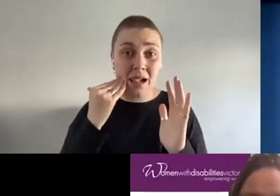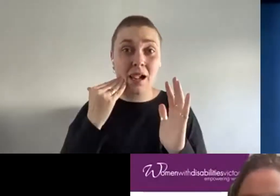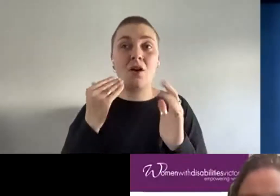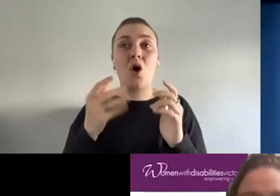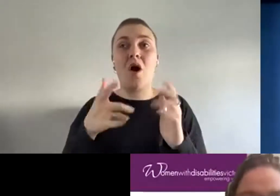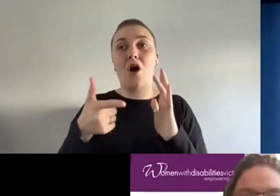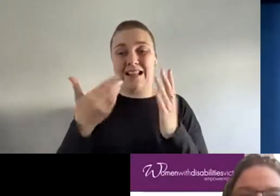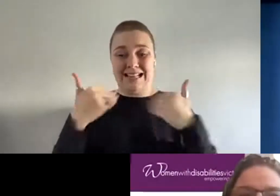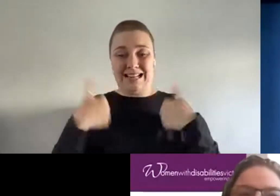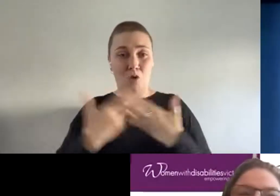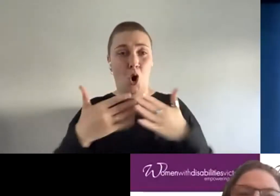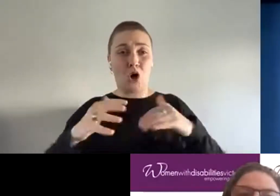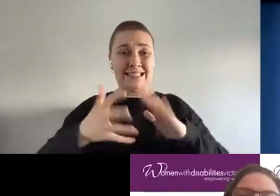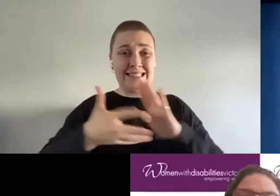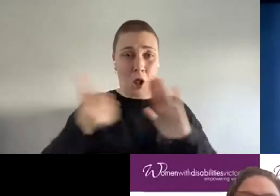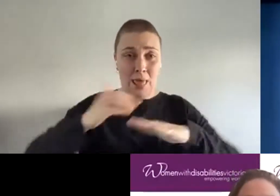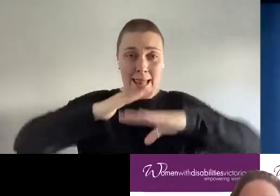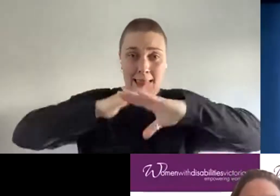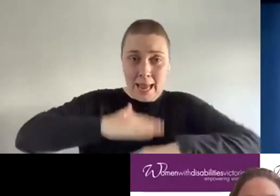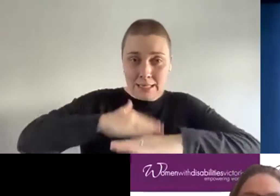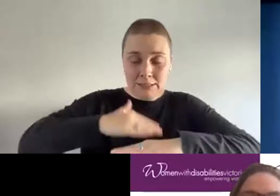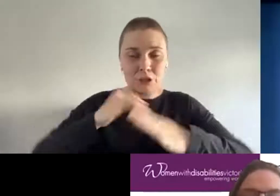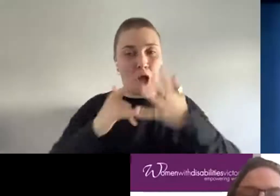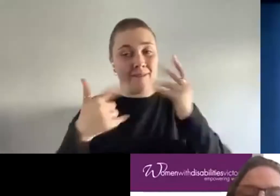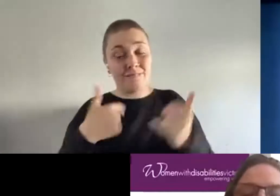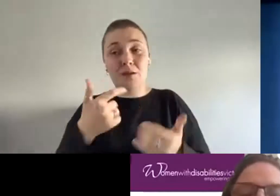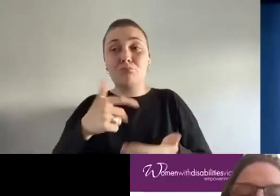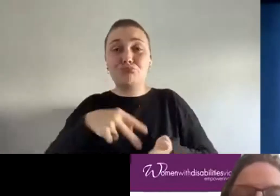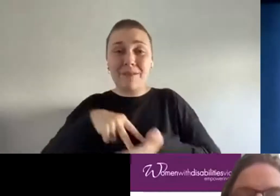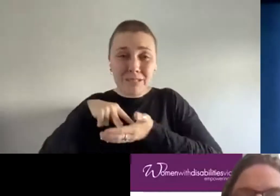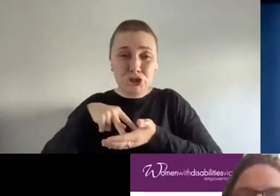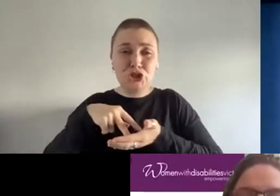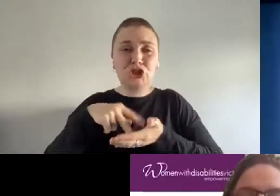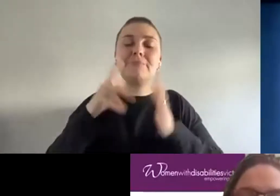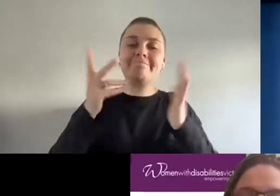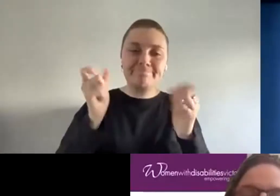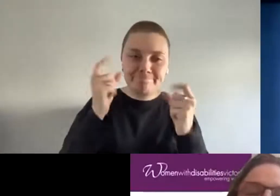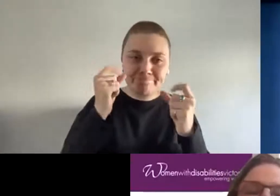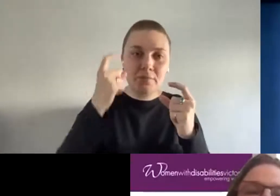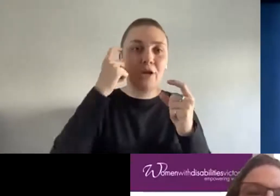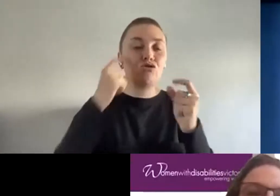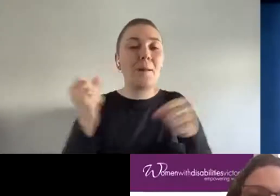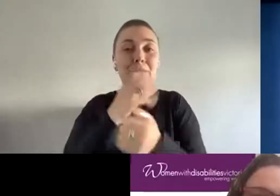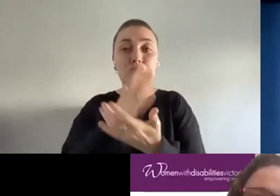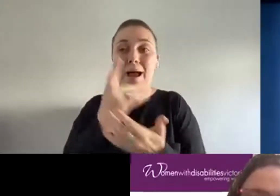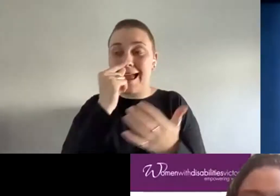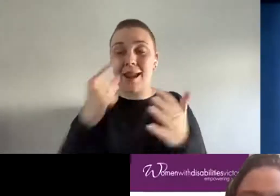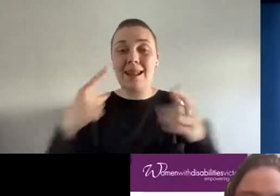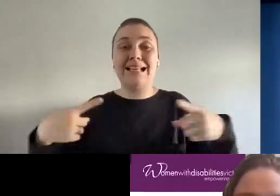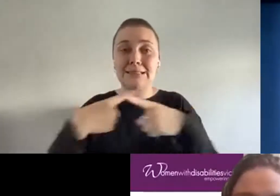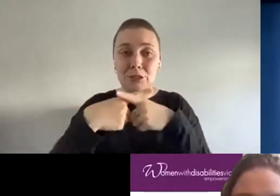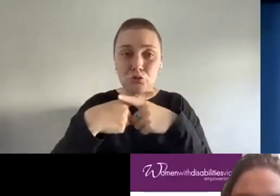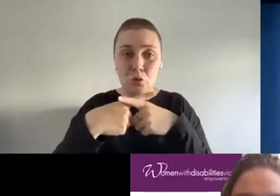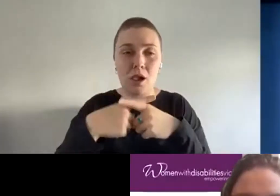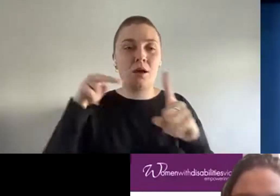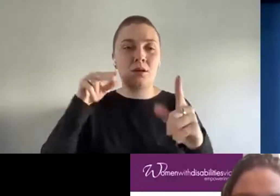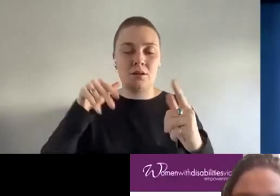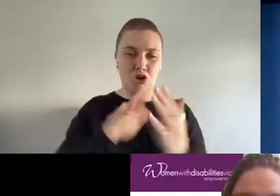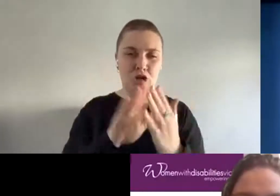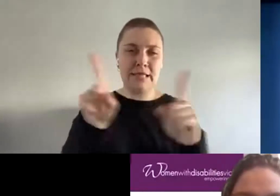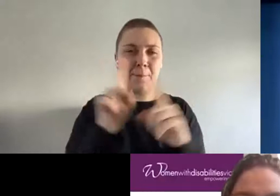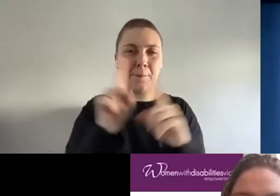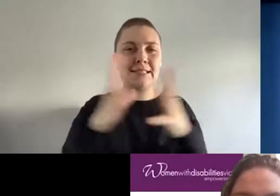that kind of entails. So I try and always come from that kind of intersectional approach, which is what WDV kind of specialises